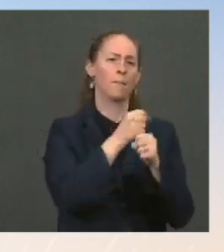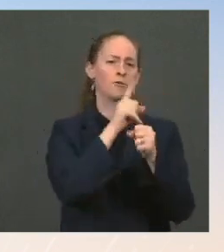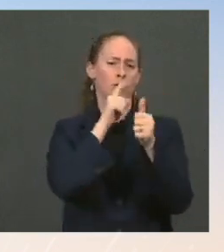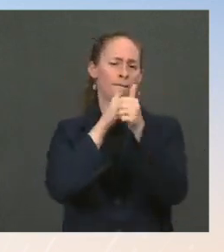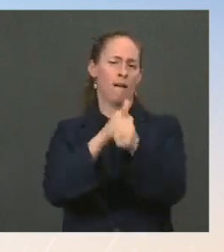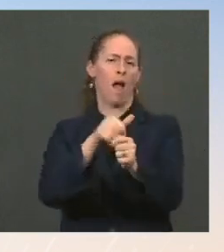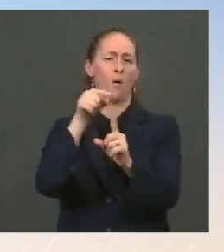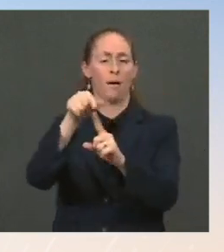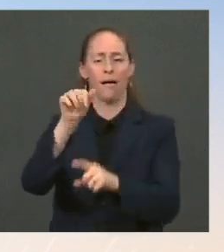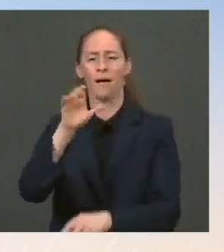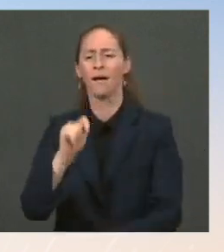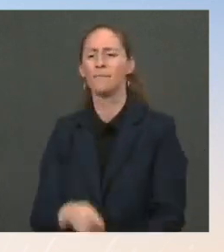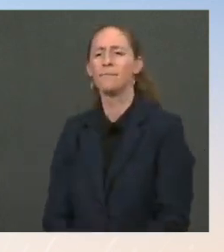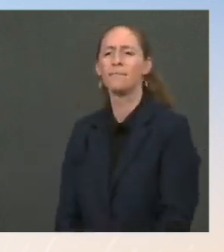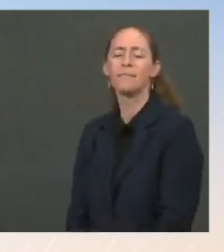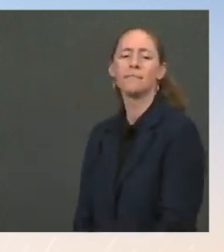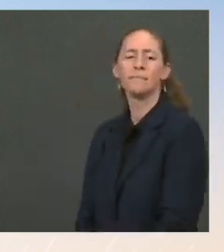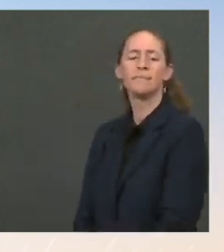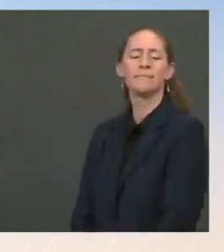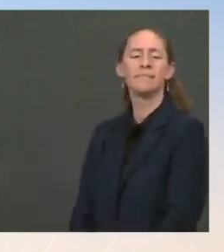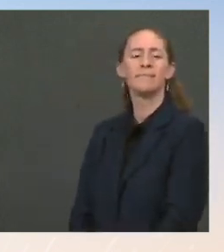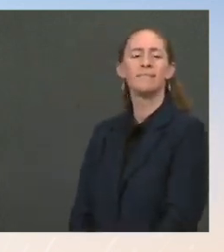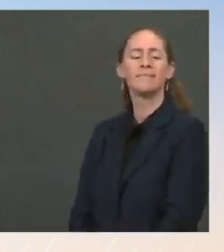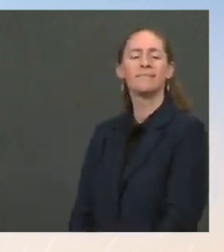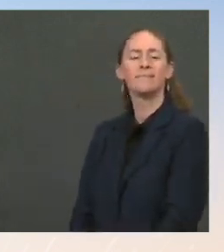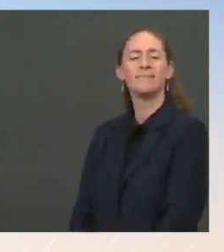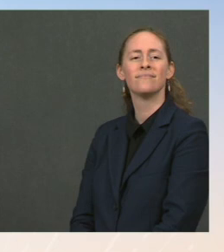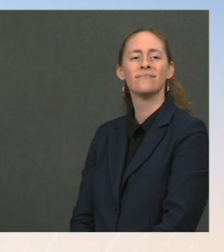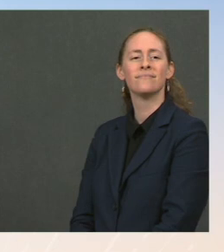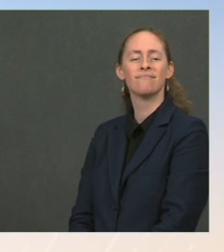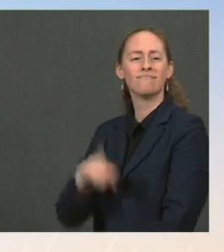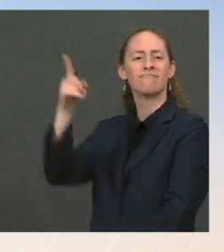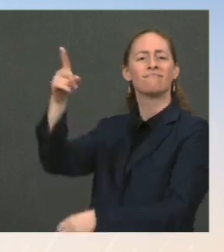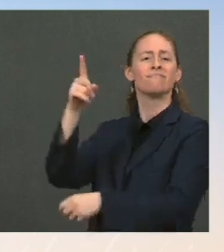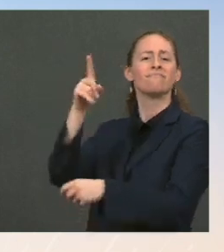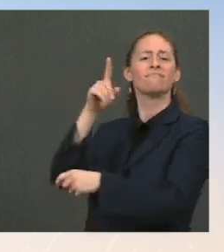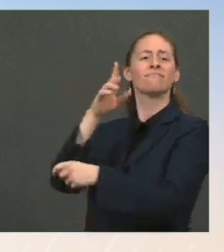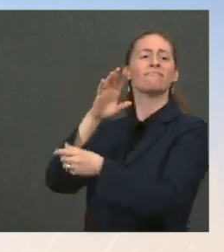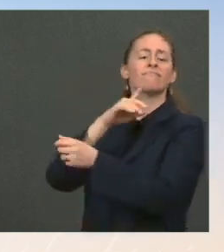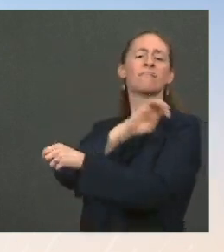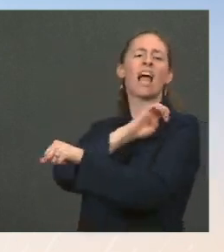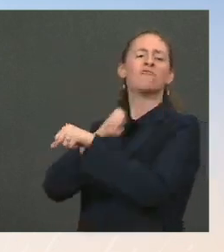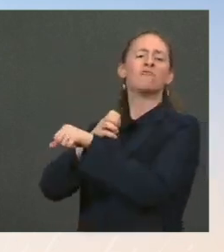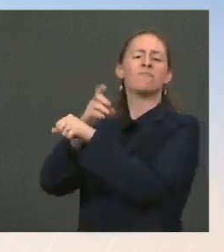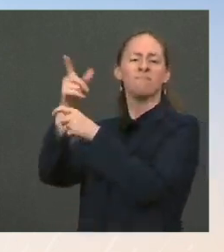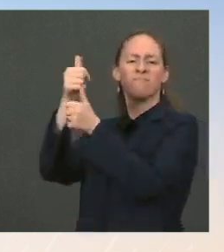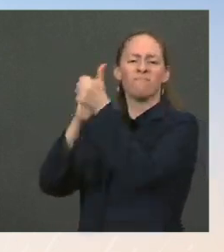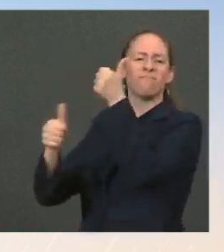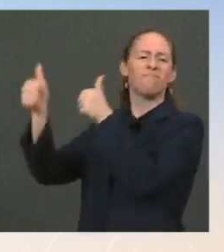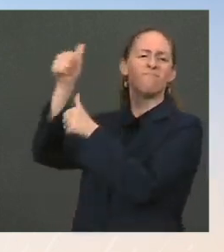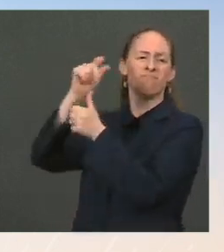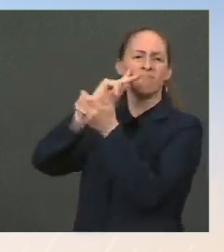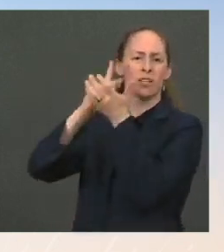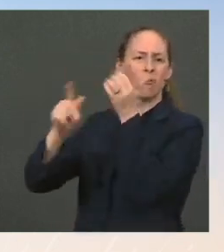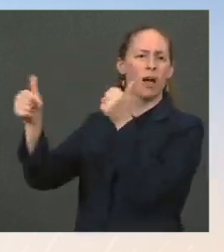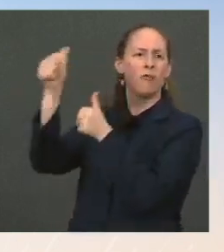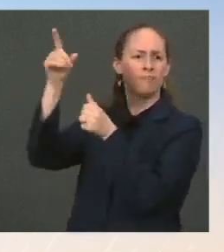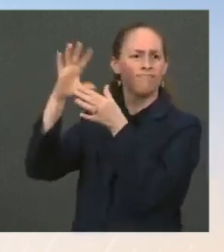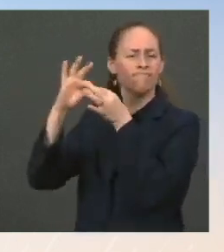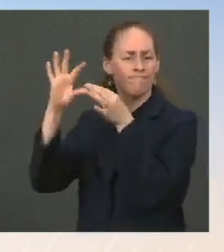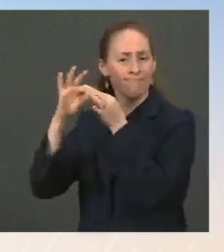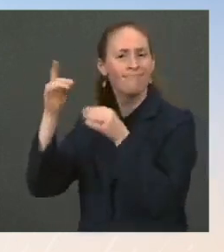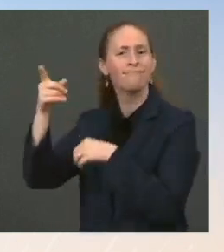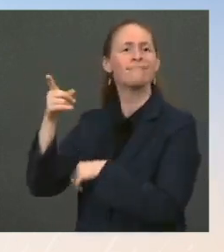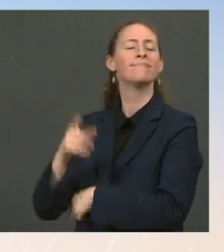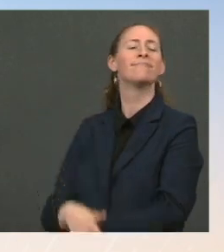Secretary Granholm in a conference today did not rule out a ban on crude oil exports to keep U.S. energy prices